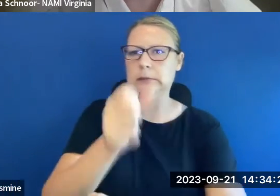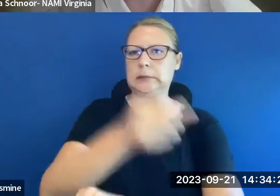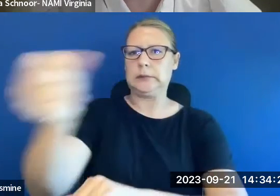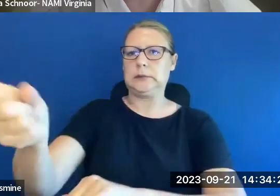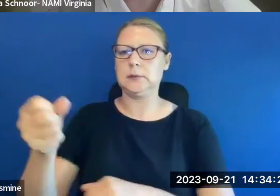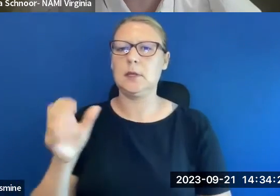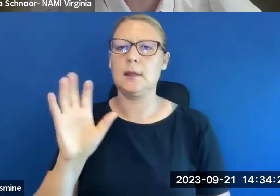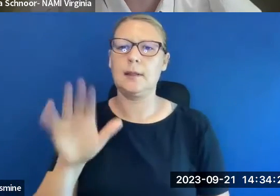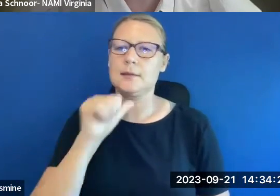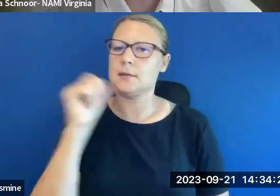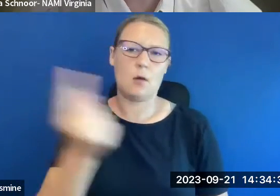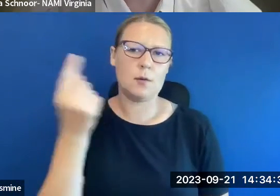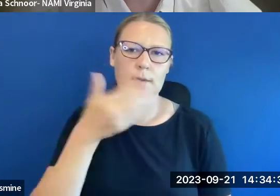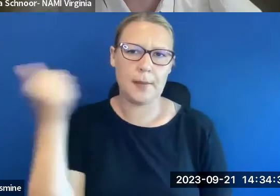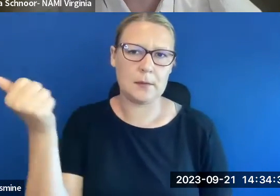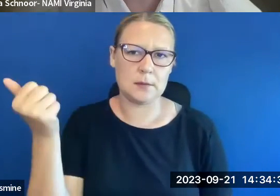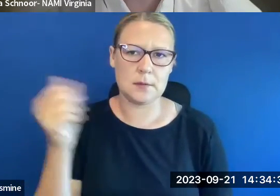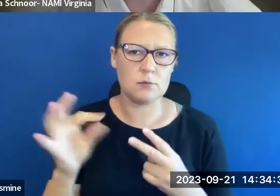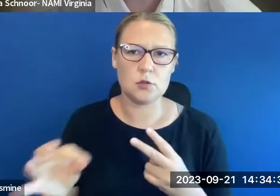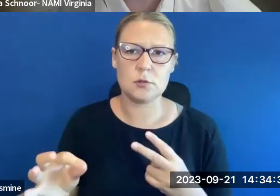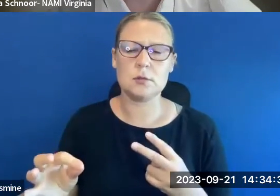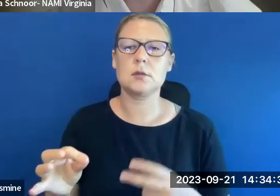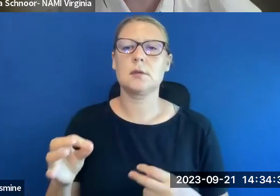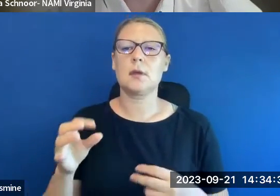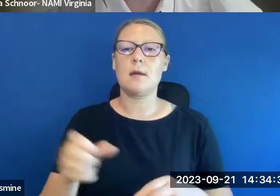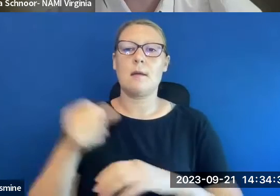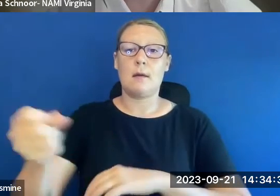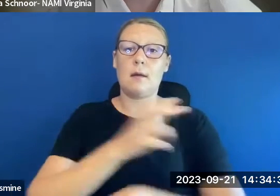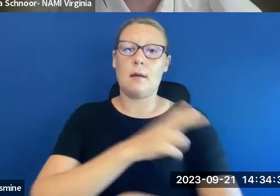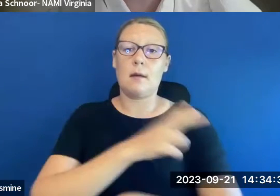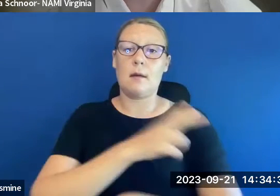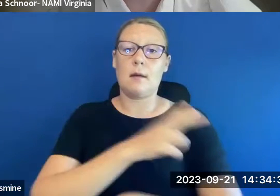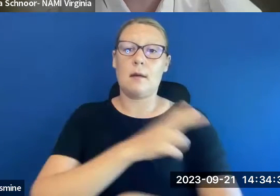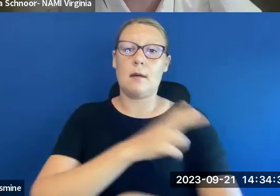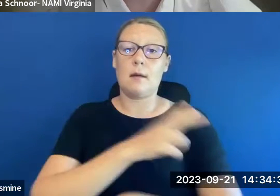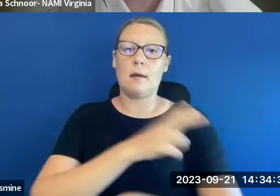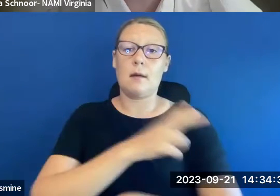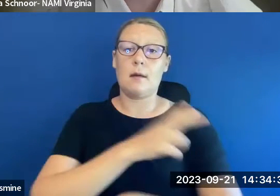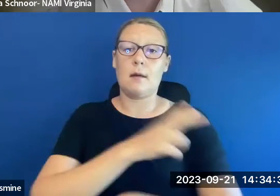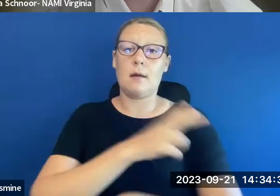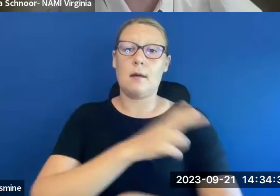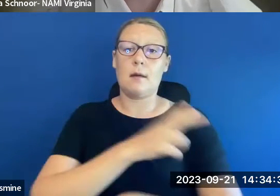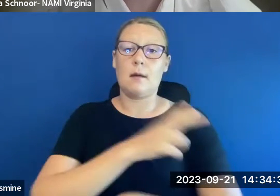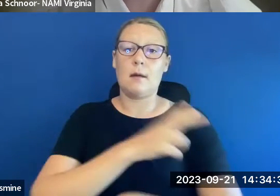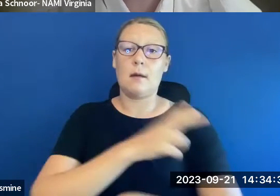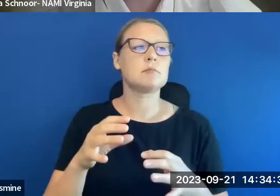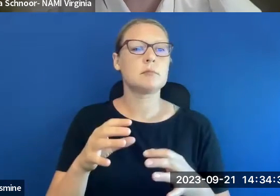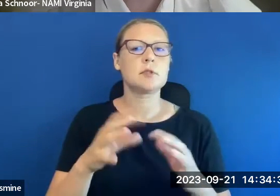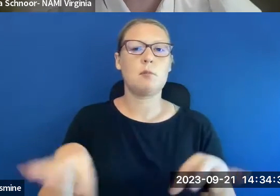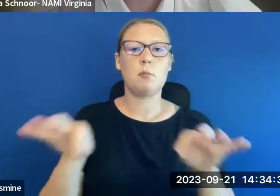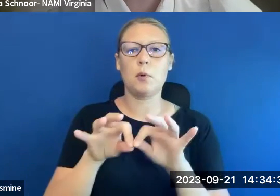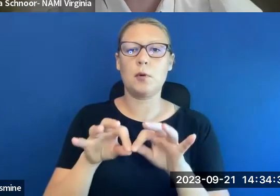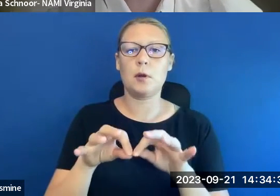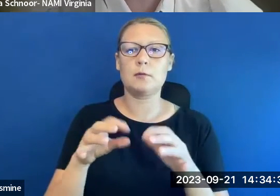not always the best option because hospitalization is really needed when there is some level of